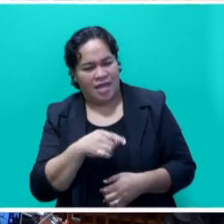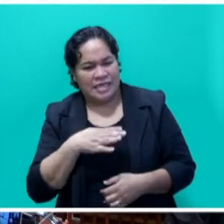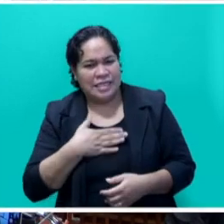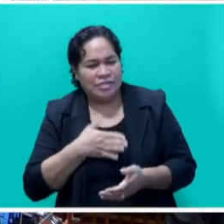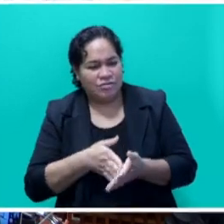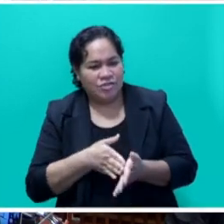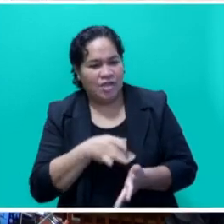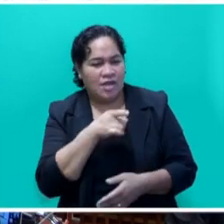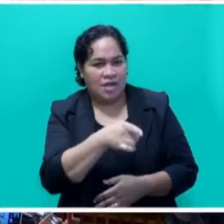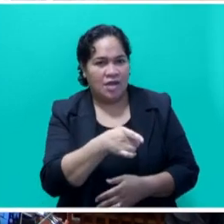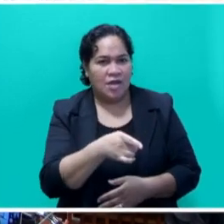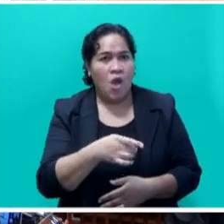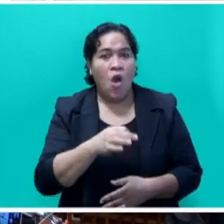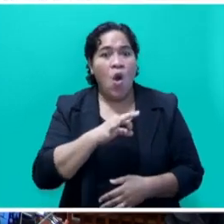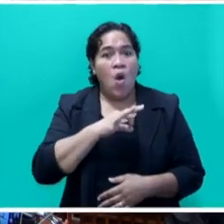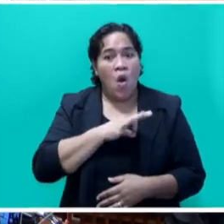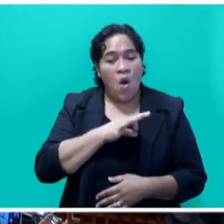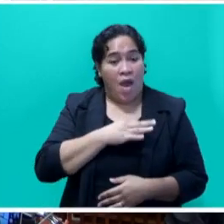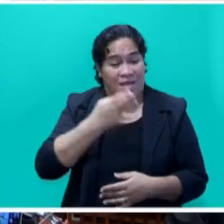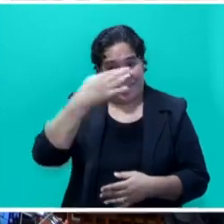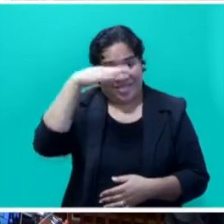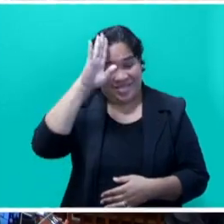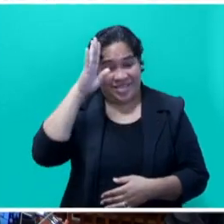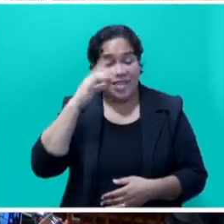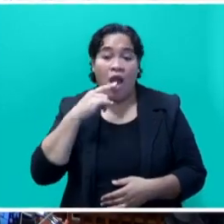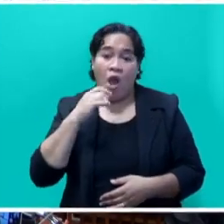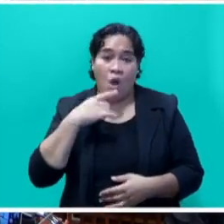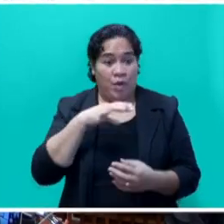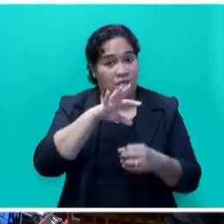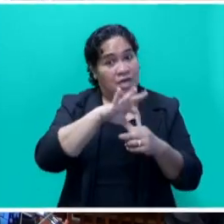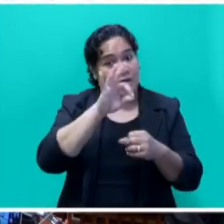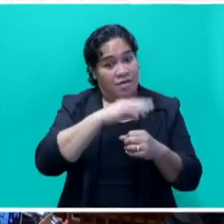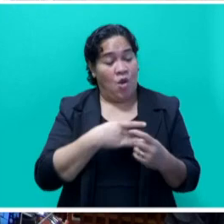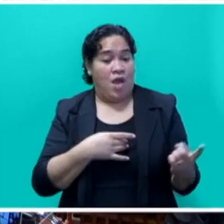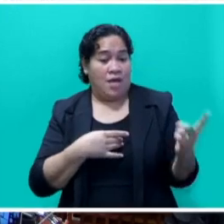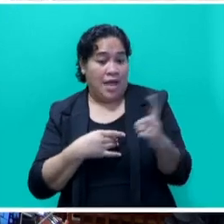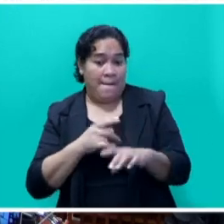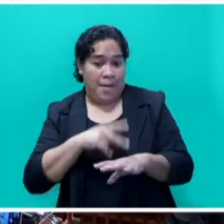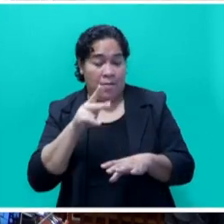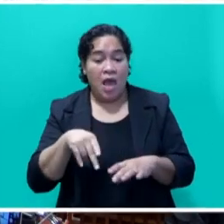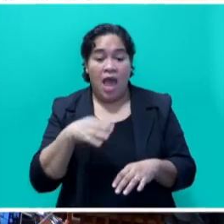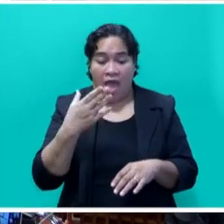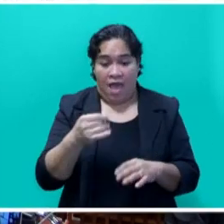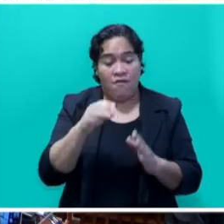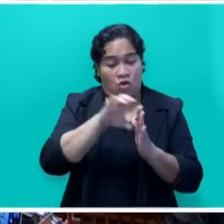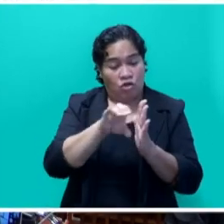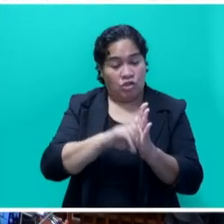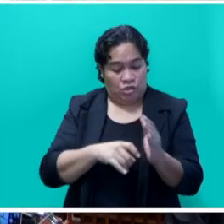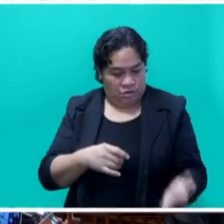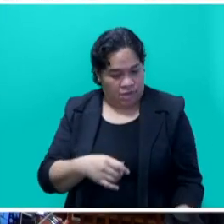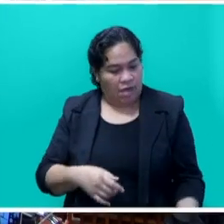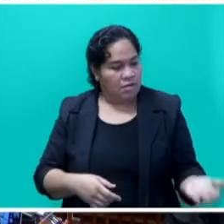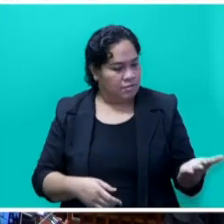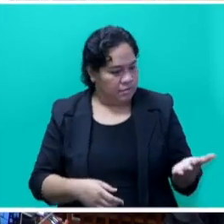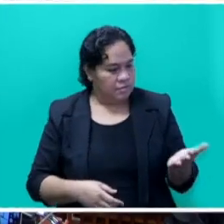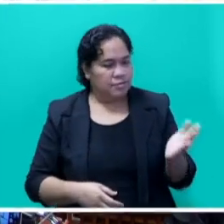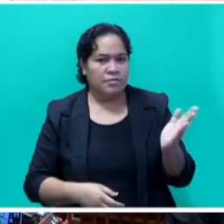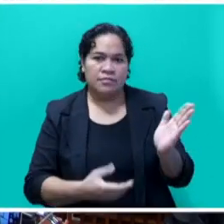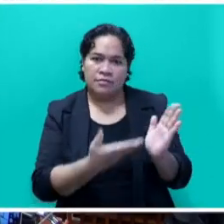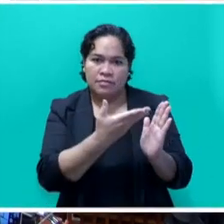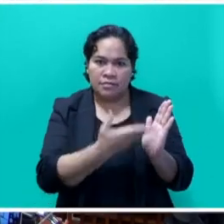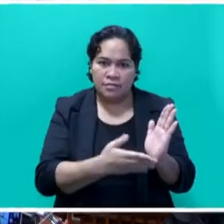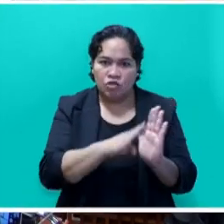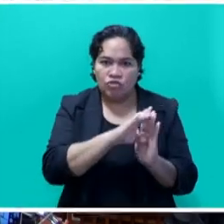said, oh, we got elected and then we came into Parliament and there was this constitution next to us on the seat. Well, for you